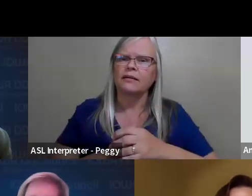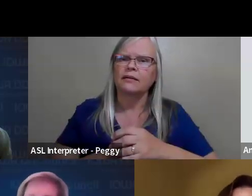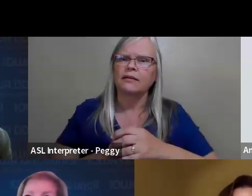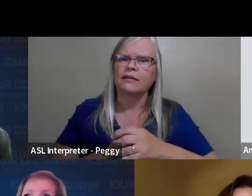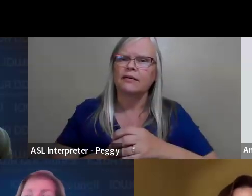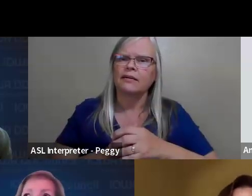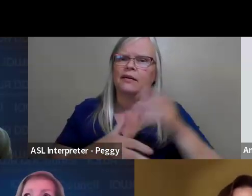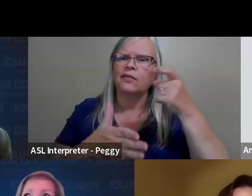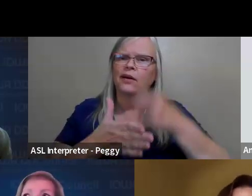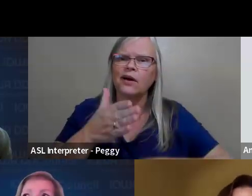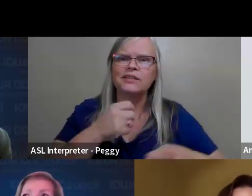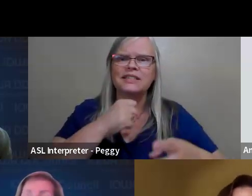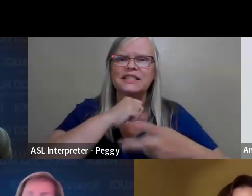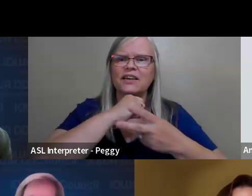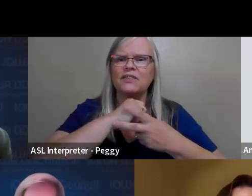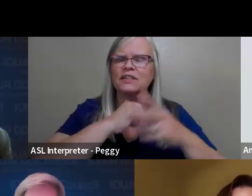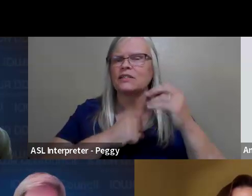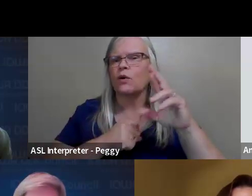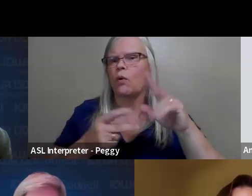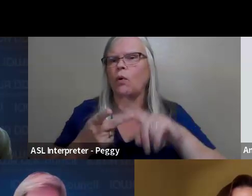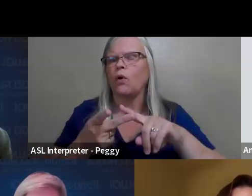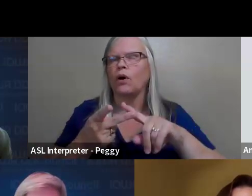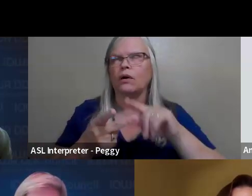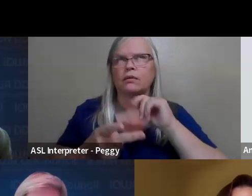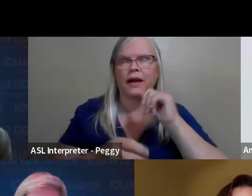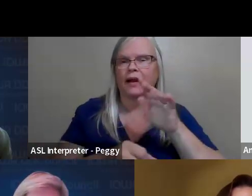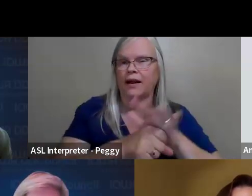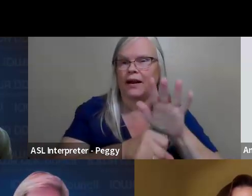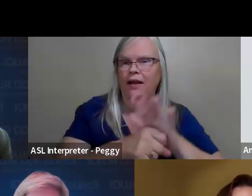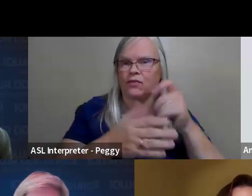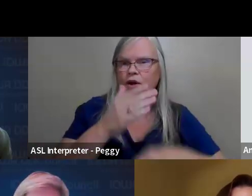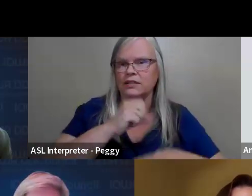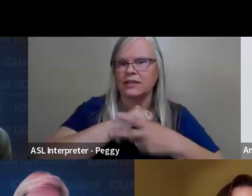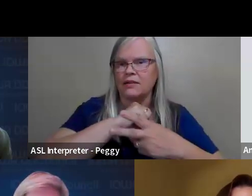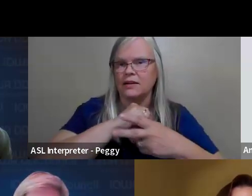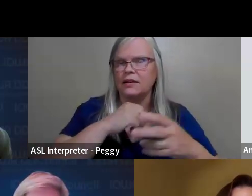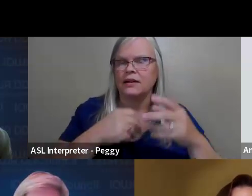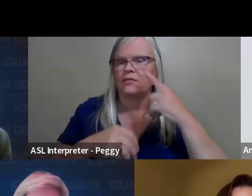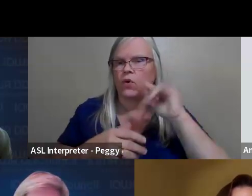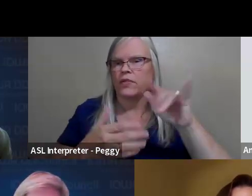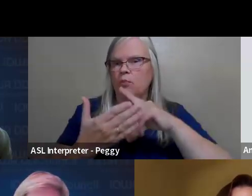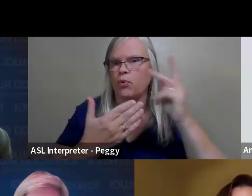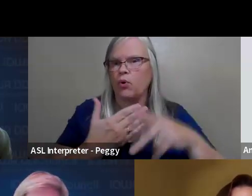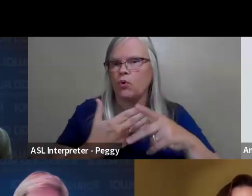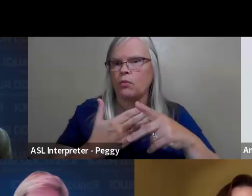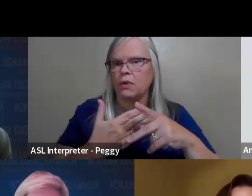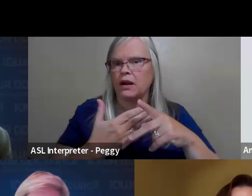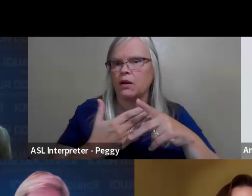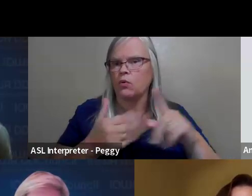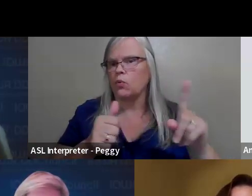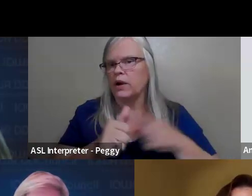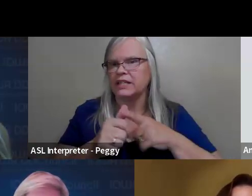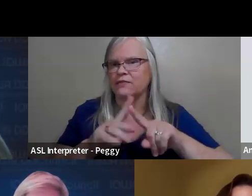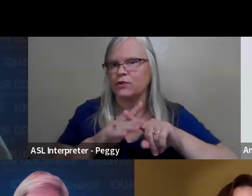the cost savings, or I assume lack thereof, of the program as it's being